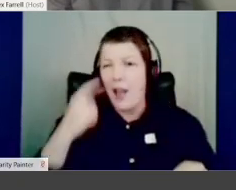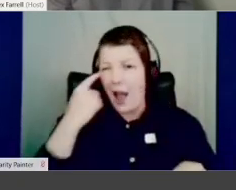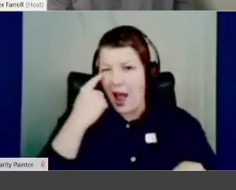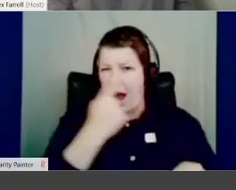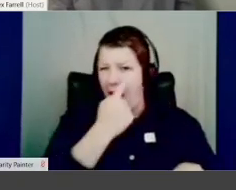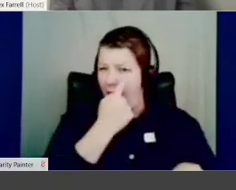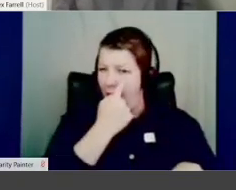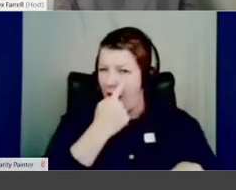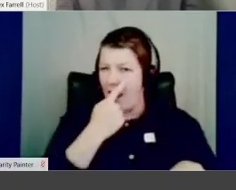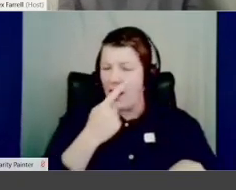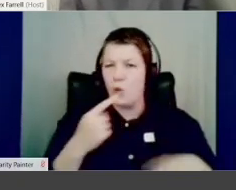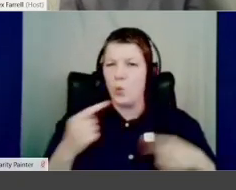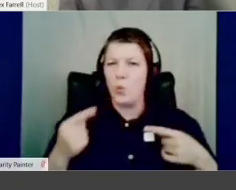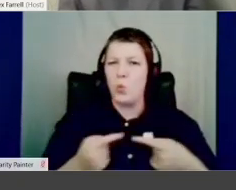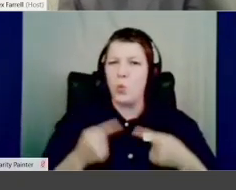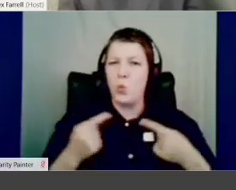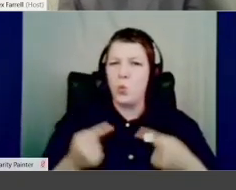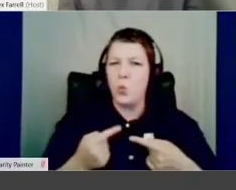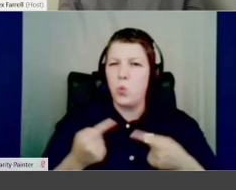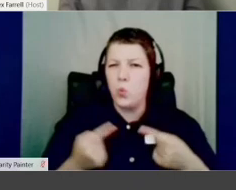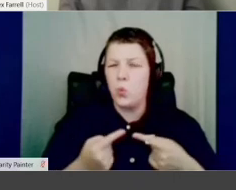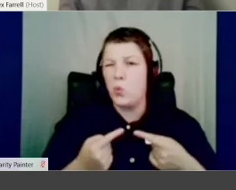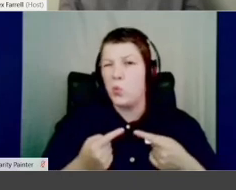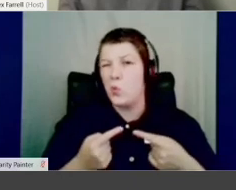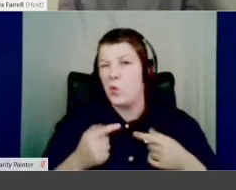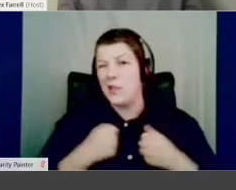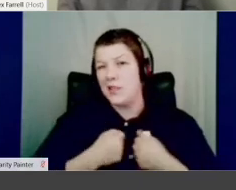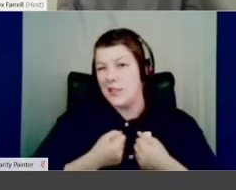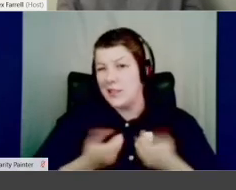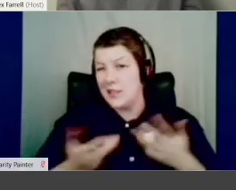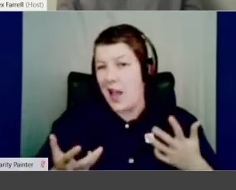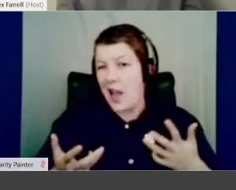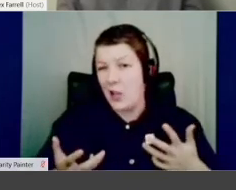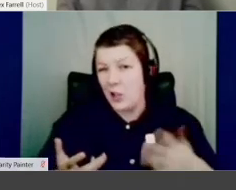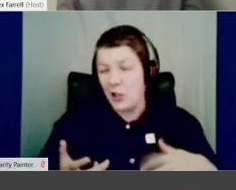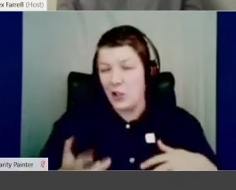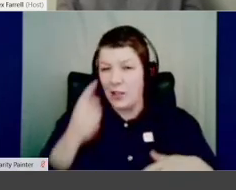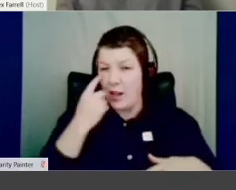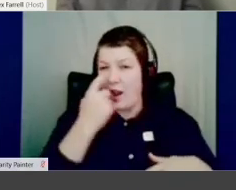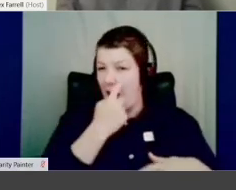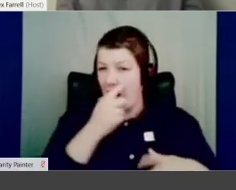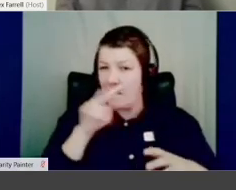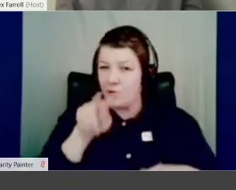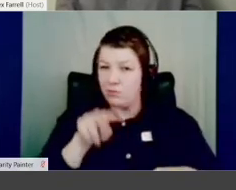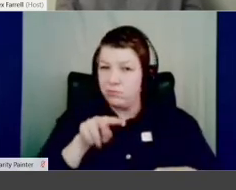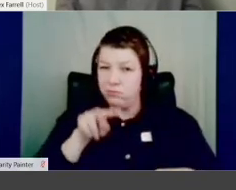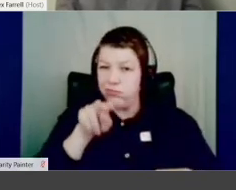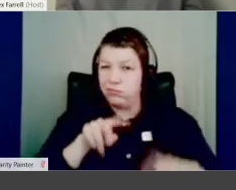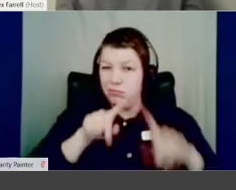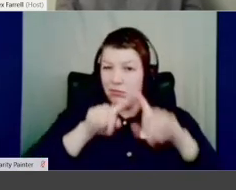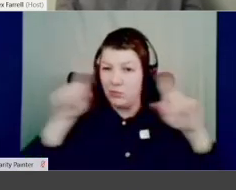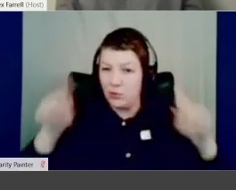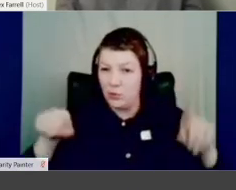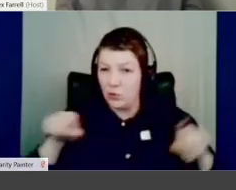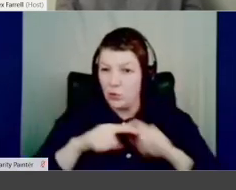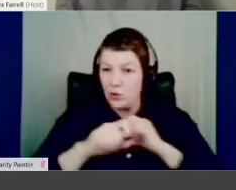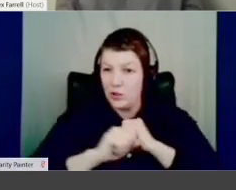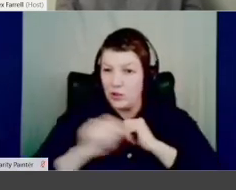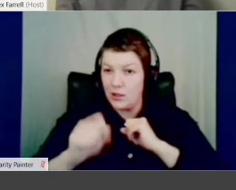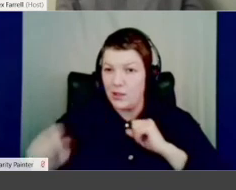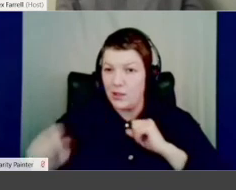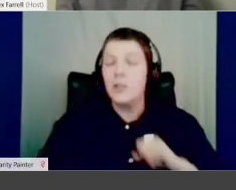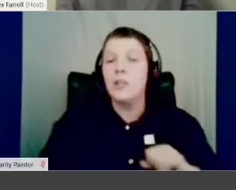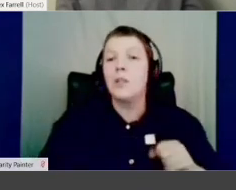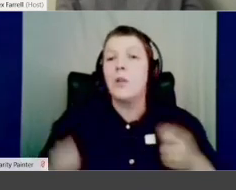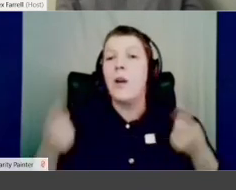a computer and looking at screens. And so for a long time, way back